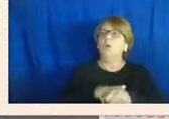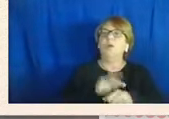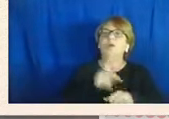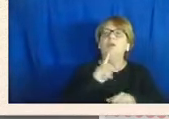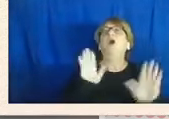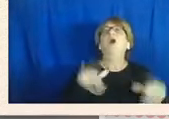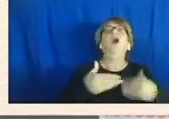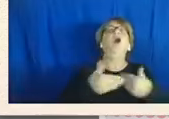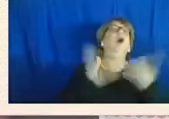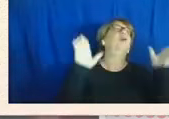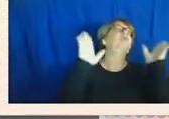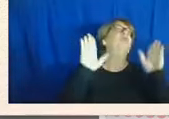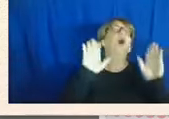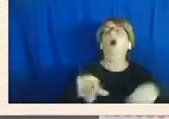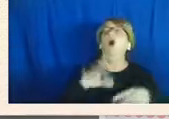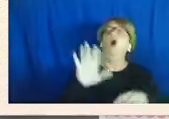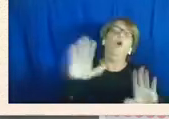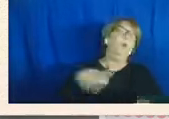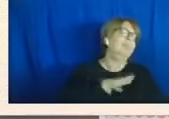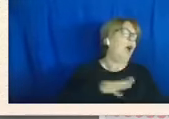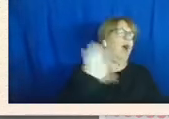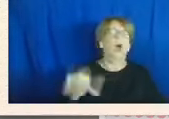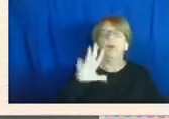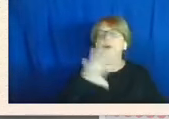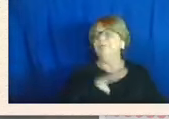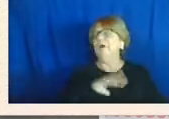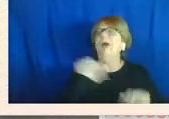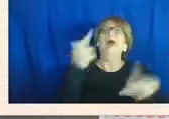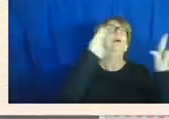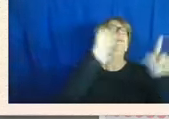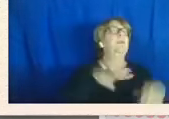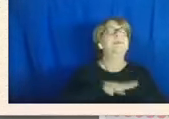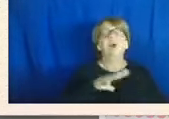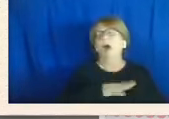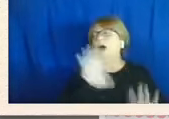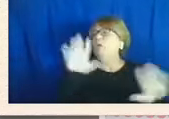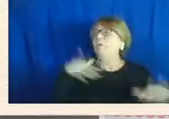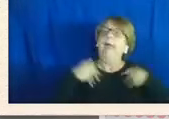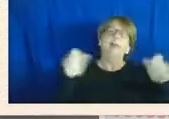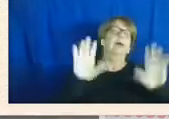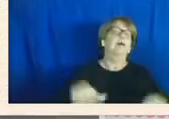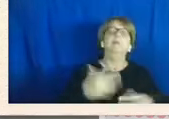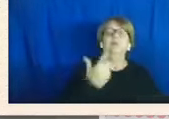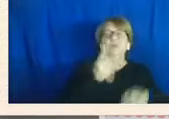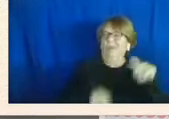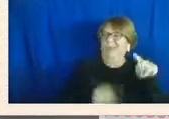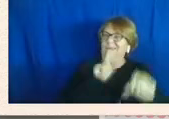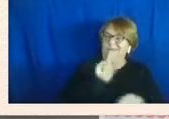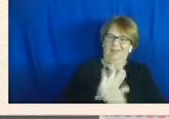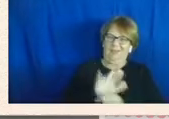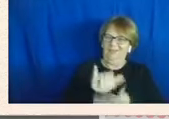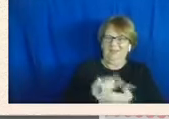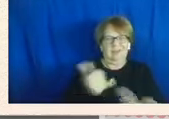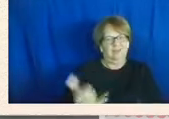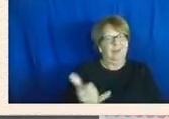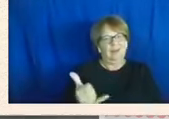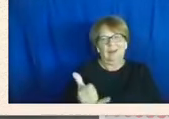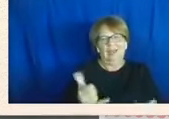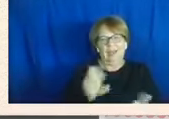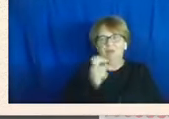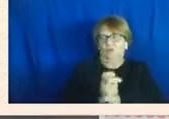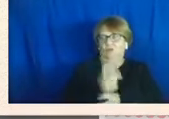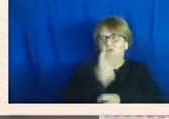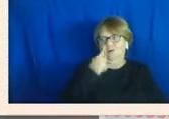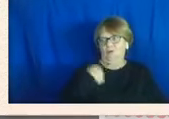it's all going to be fine. Everybody's going to be good. Everybody's going to be healthy. But, we can't guarantee those things right now. And that's very difficult for us to tolerate.